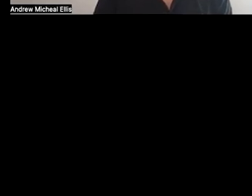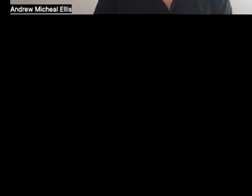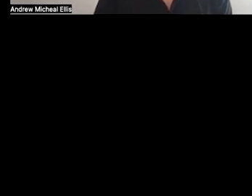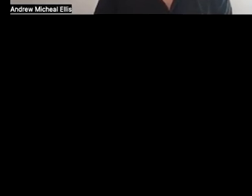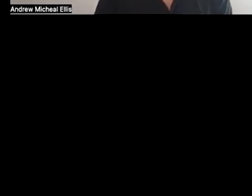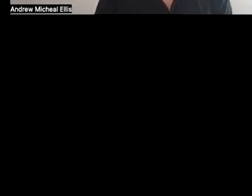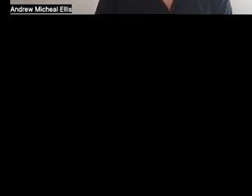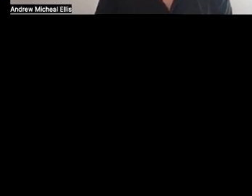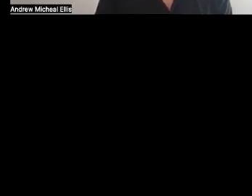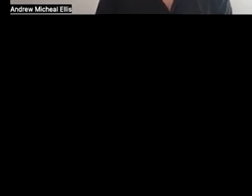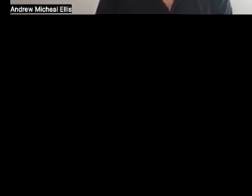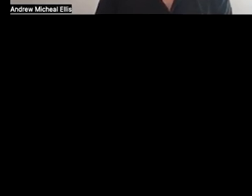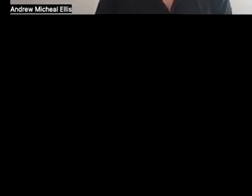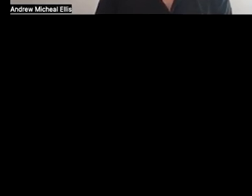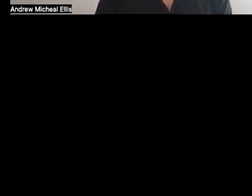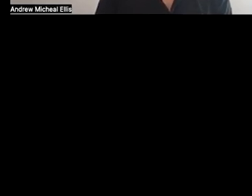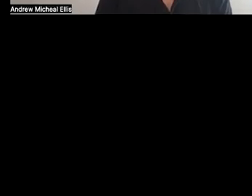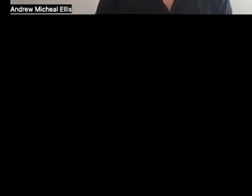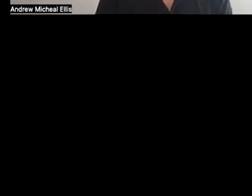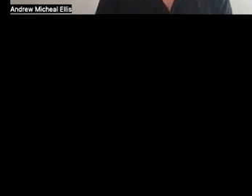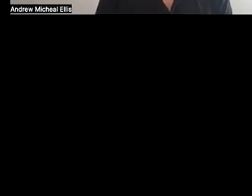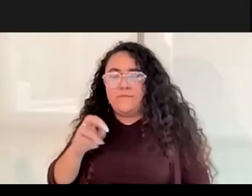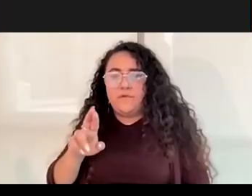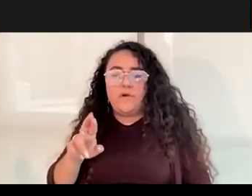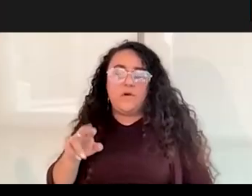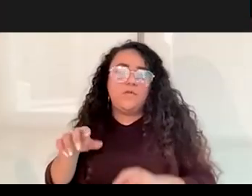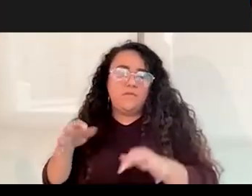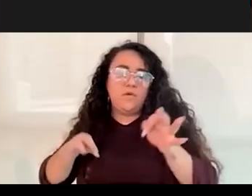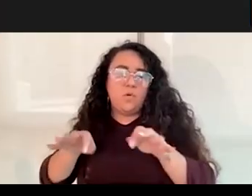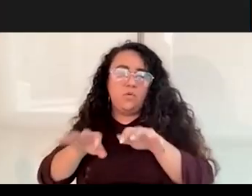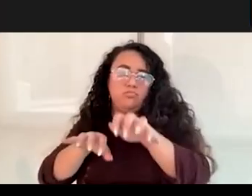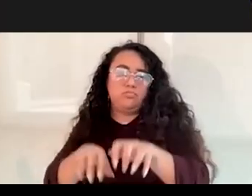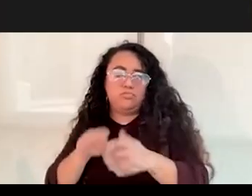your thoughts on the process.